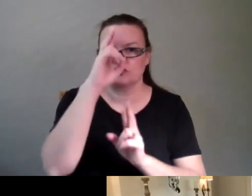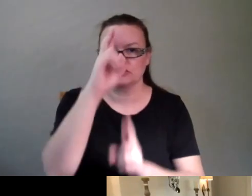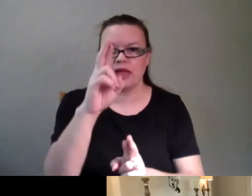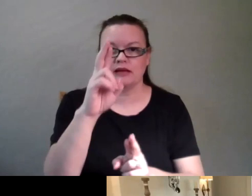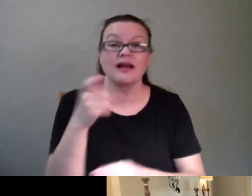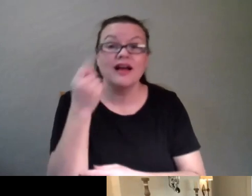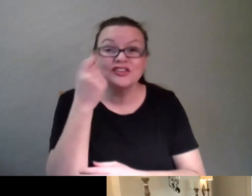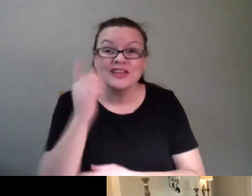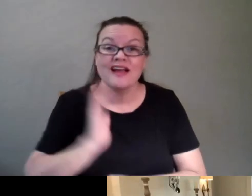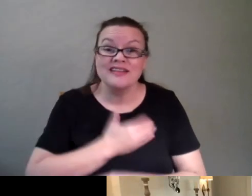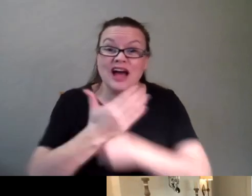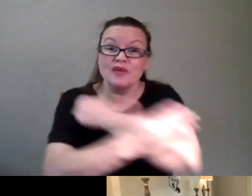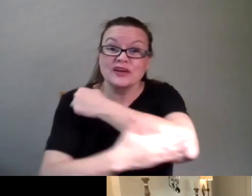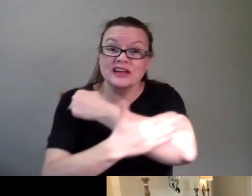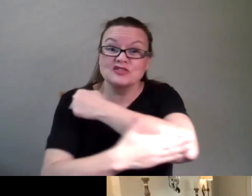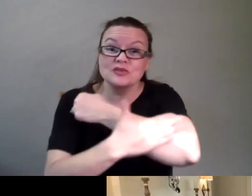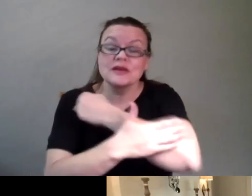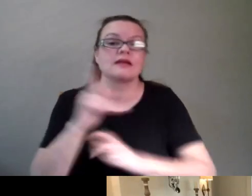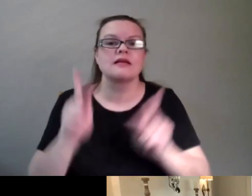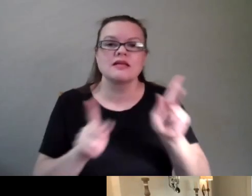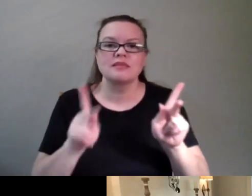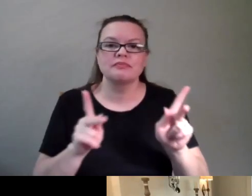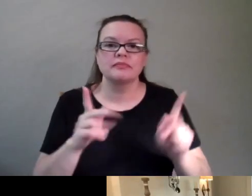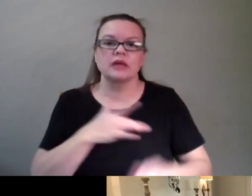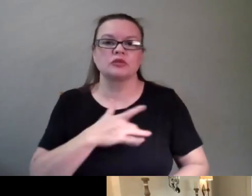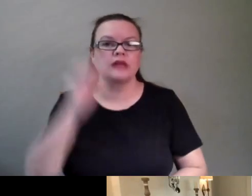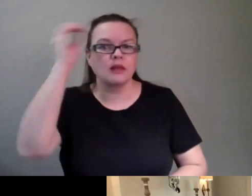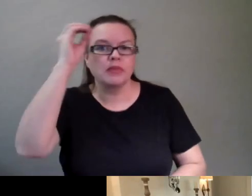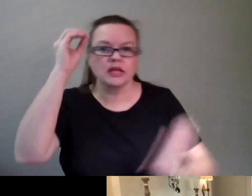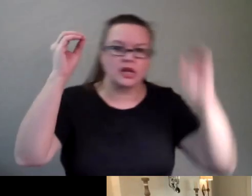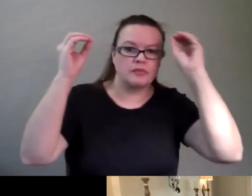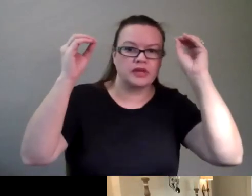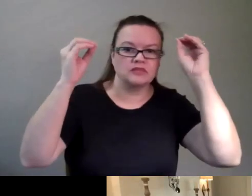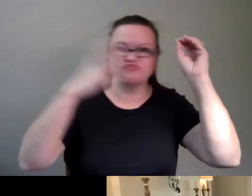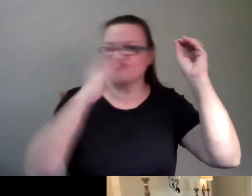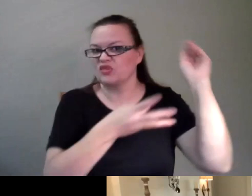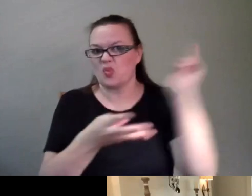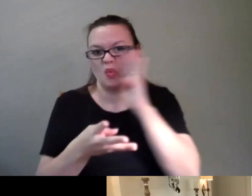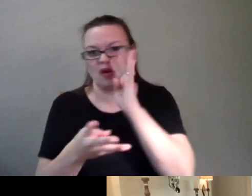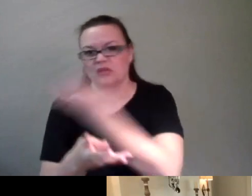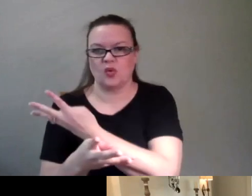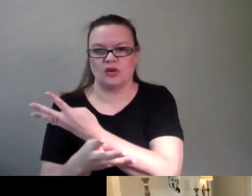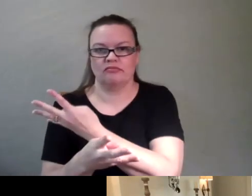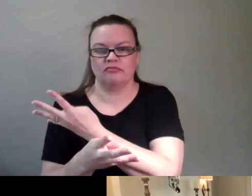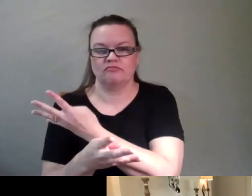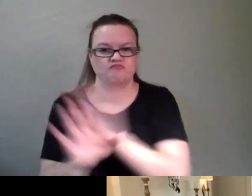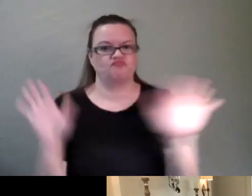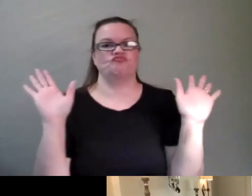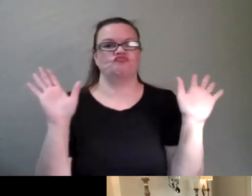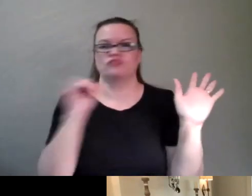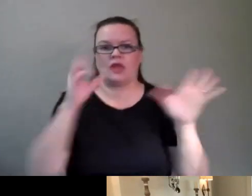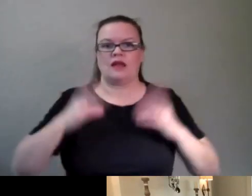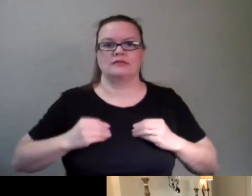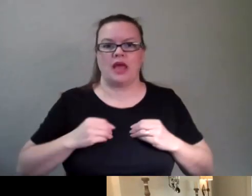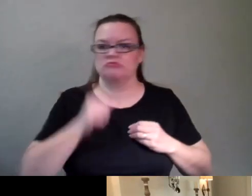listen to each other about what differing opinions are. Doesn't mean you have to agree with it, but you do need to treat it with respect